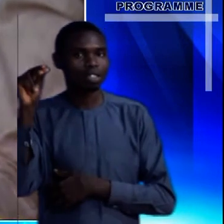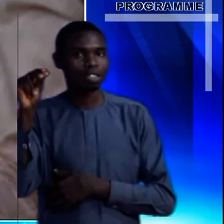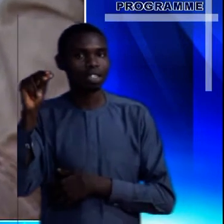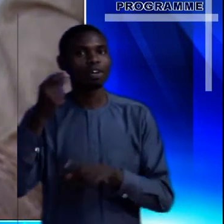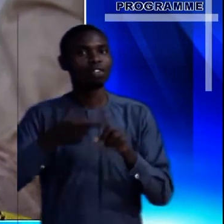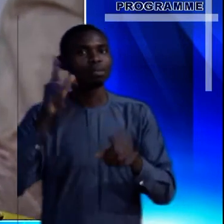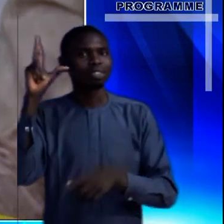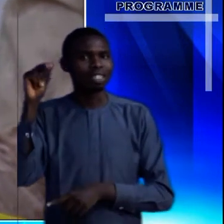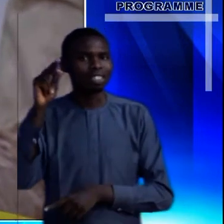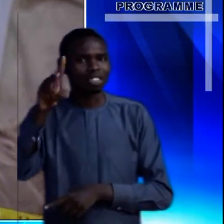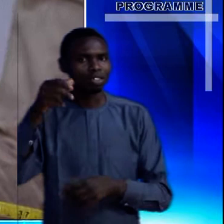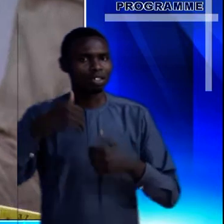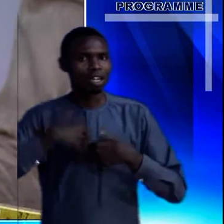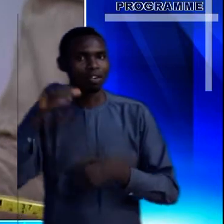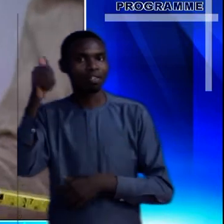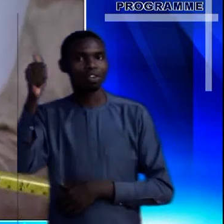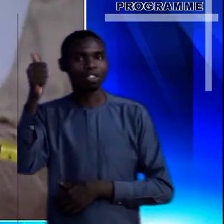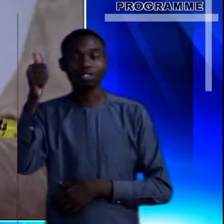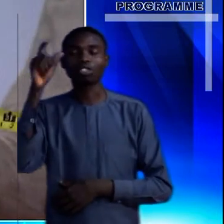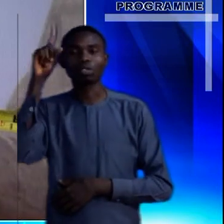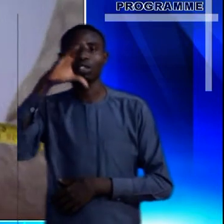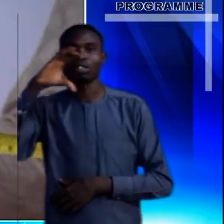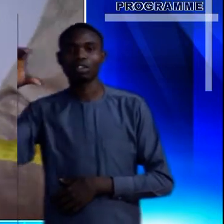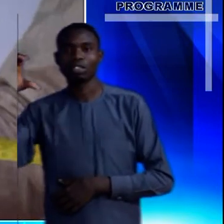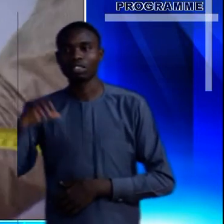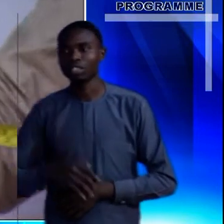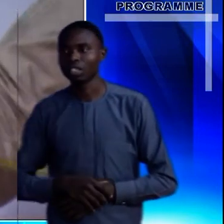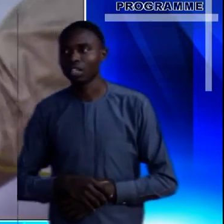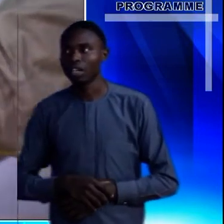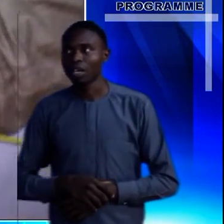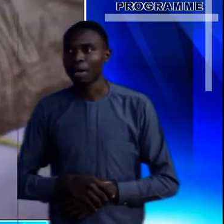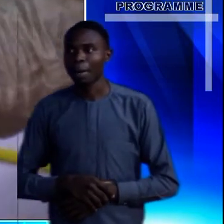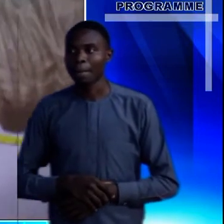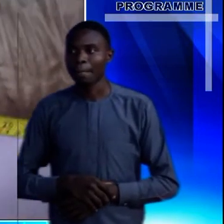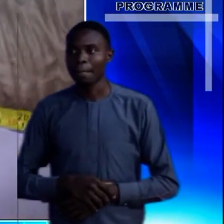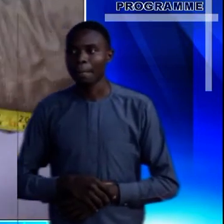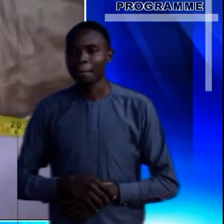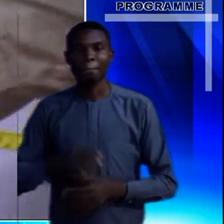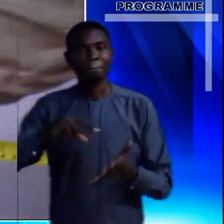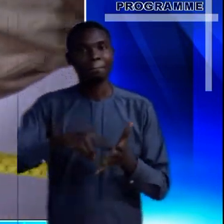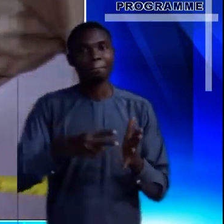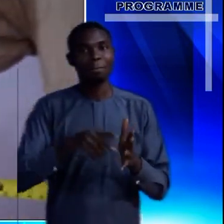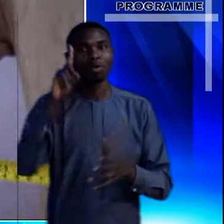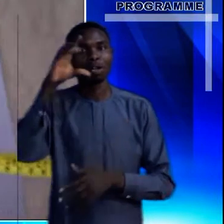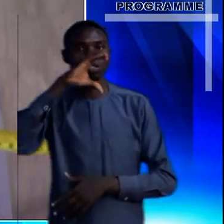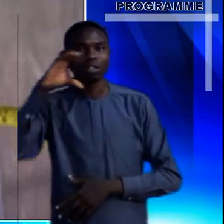have 100. Then from 100 it means that we have 1 meter. So if we count this 1, 2, 3 up